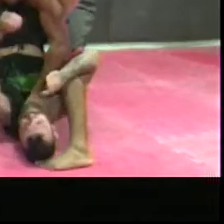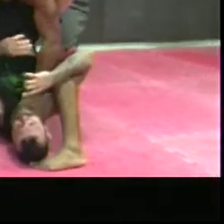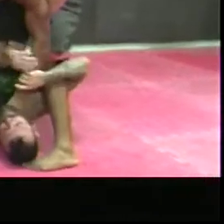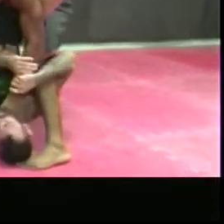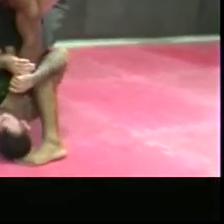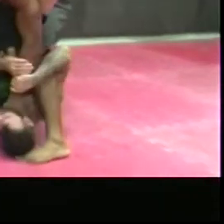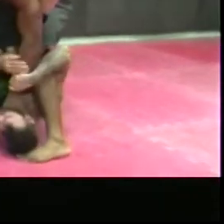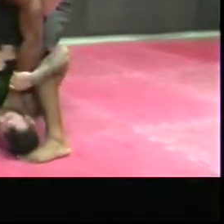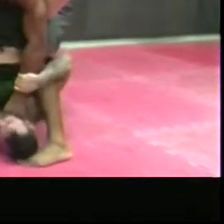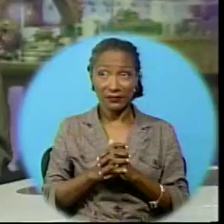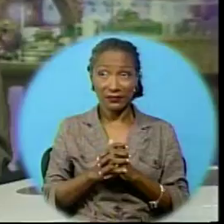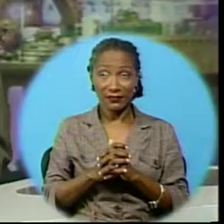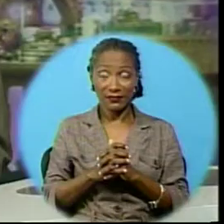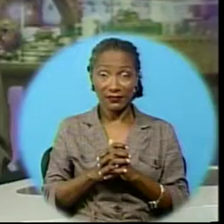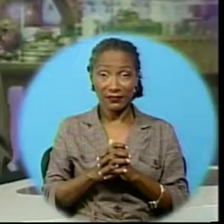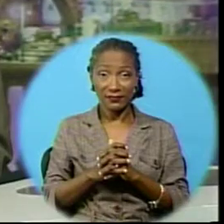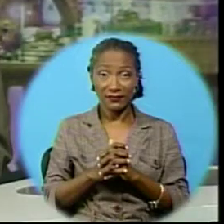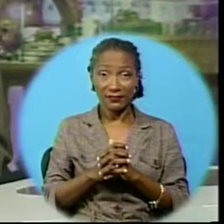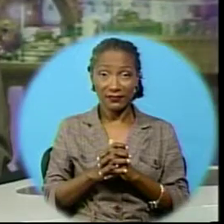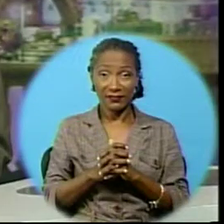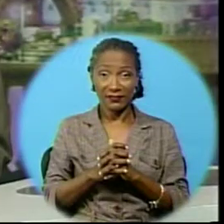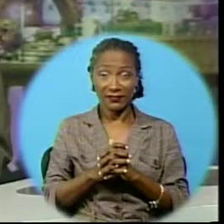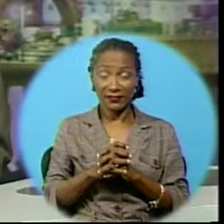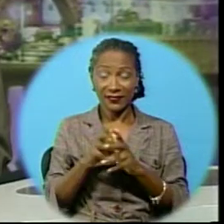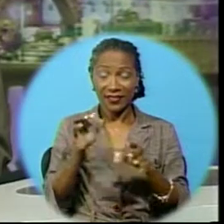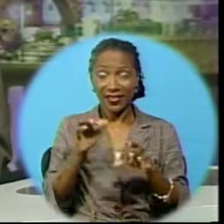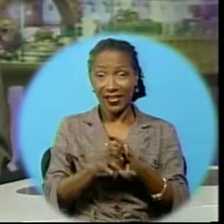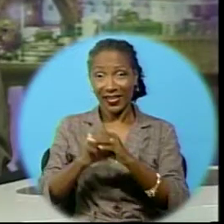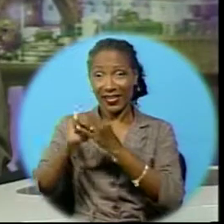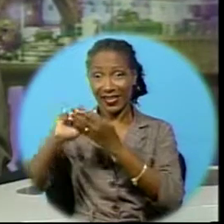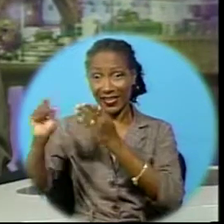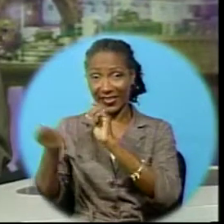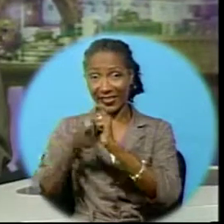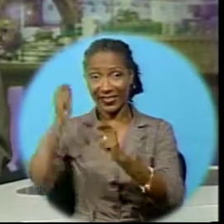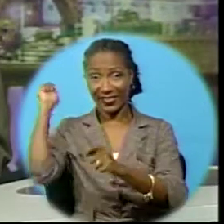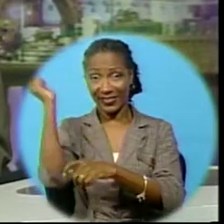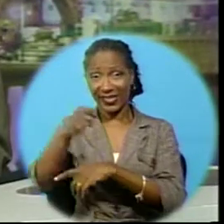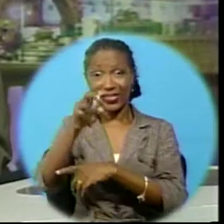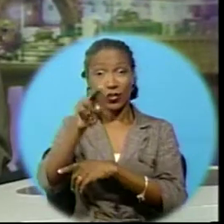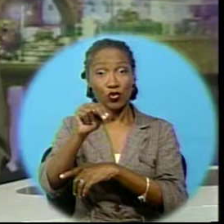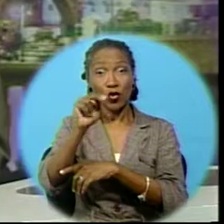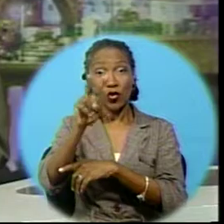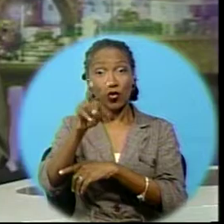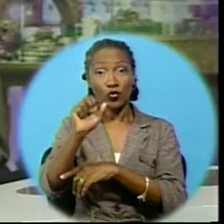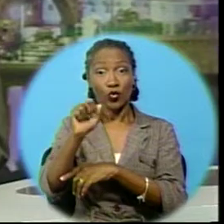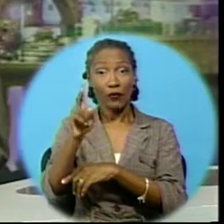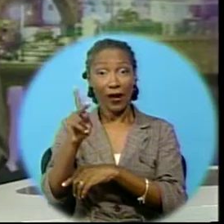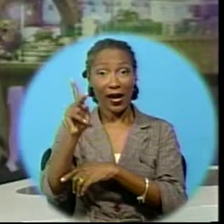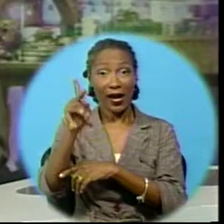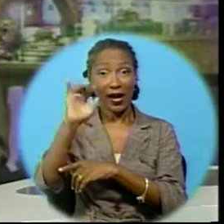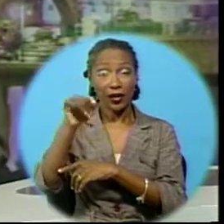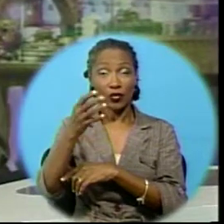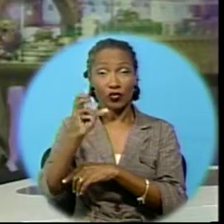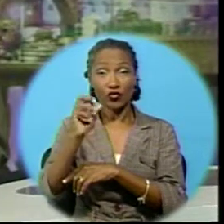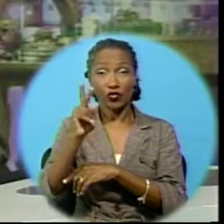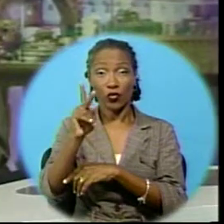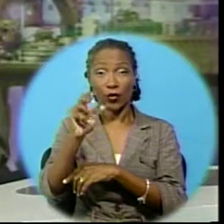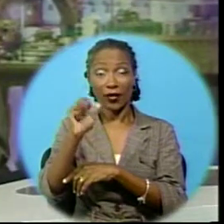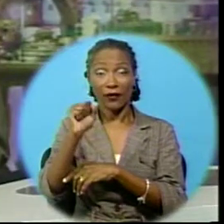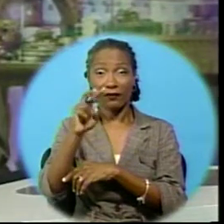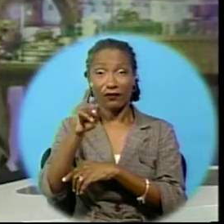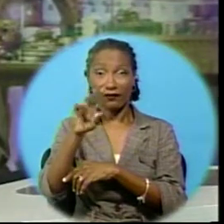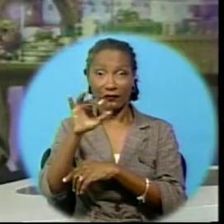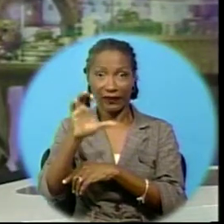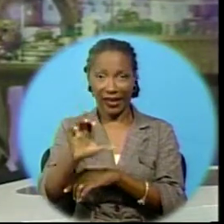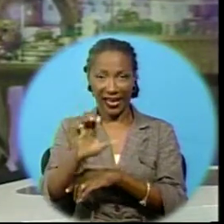learned a valuable lesson today. In tennis, world #1 Novak Djokovic's dream season continued yesterday with